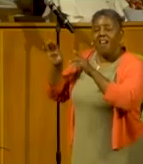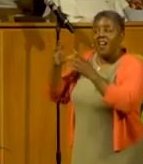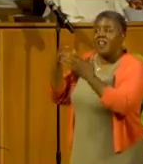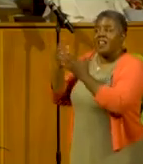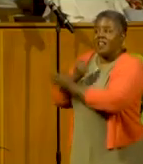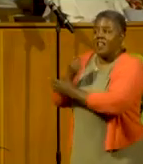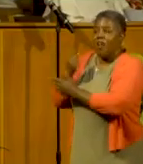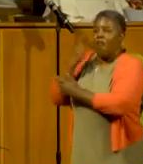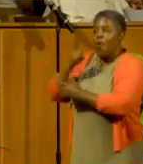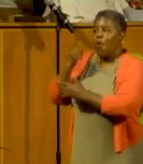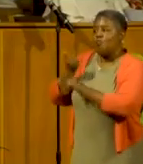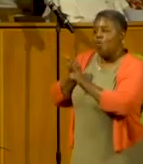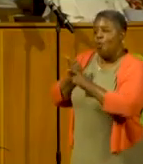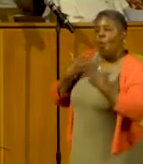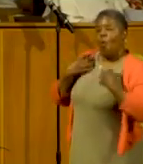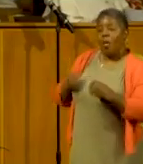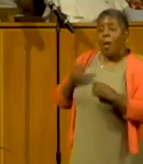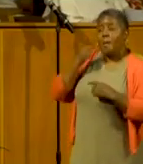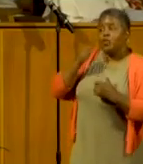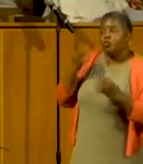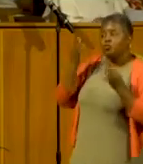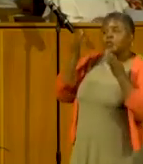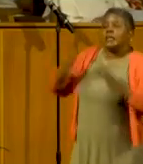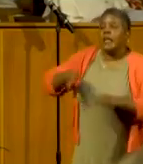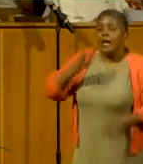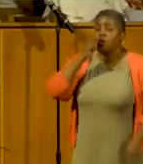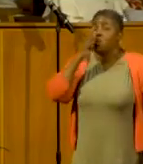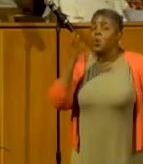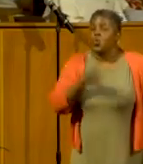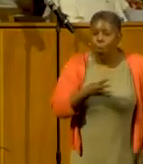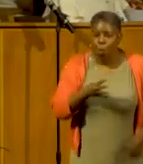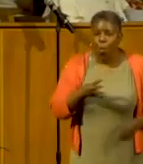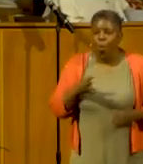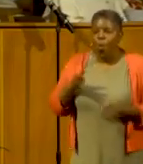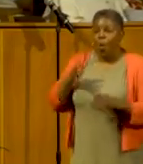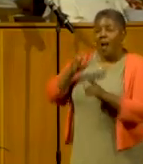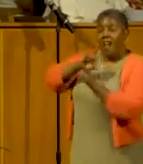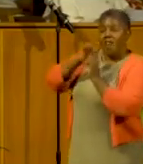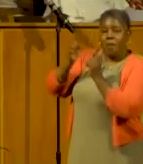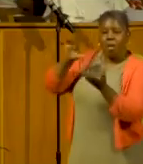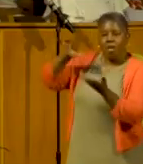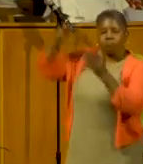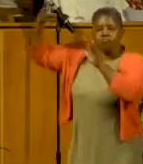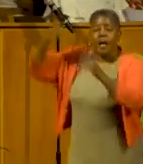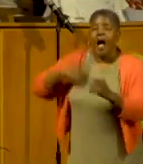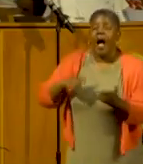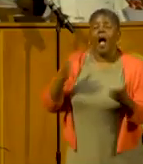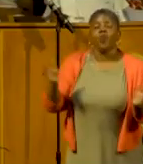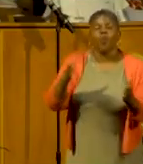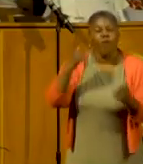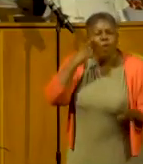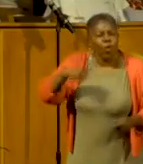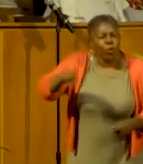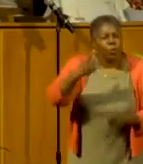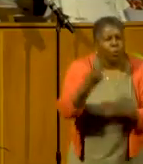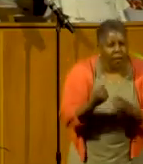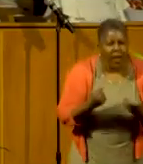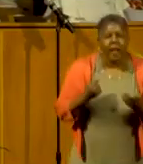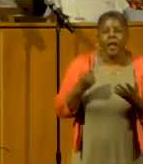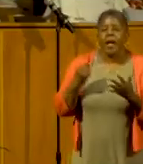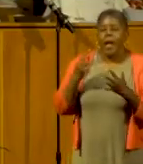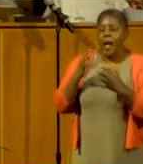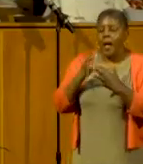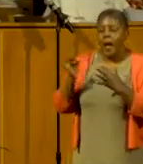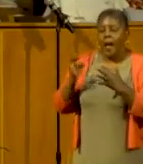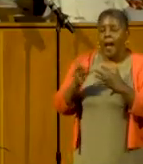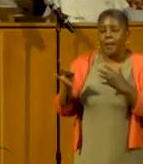own wellness because you chose to ignore the signs of an unstable environment. I urge you today, opt out